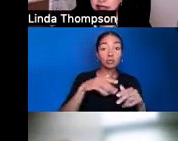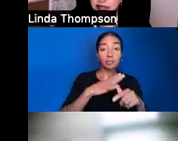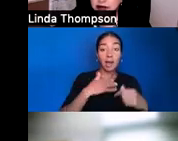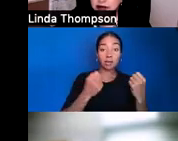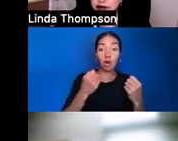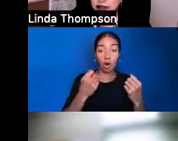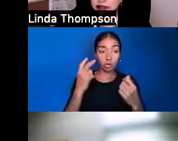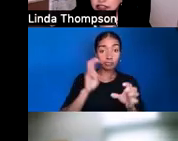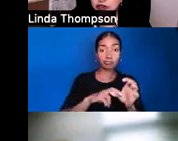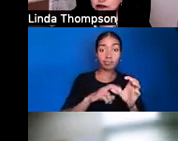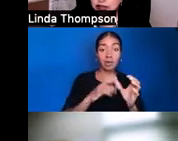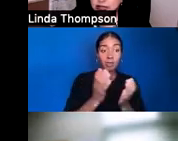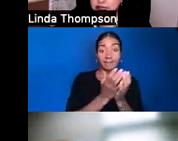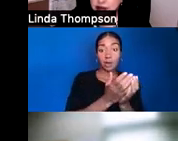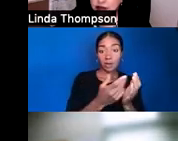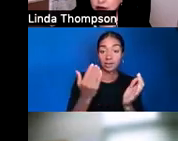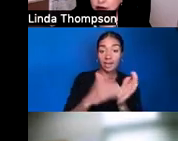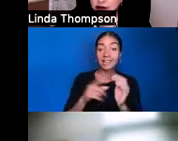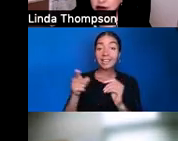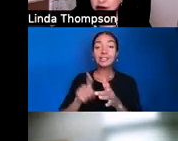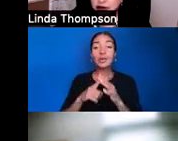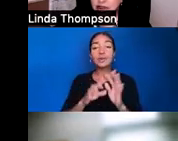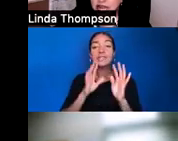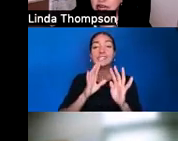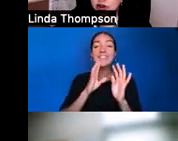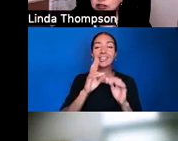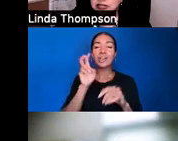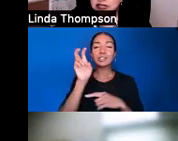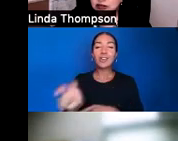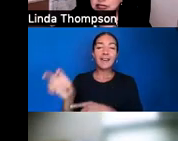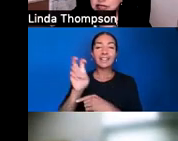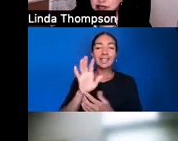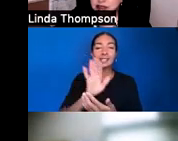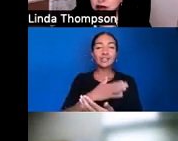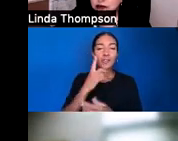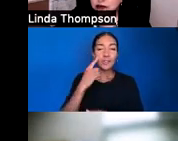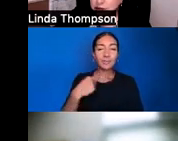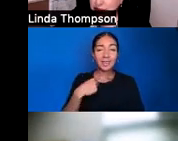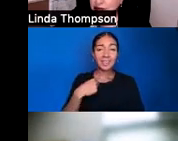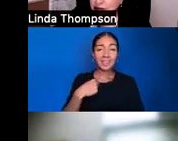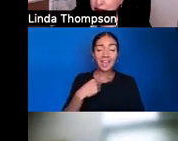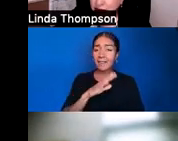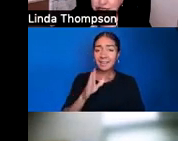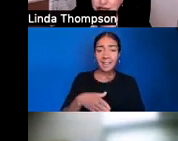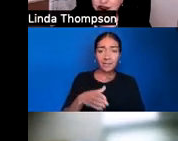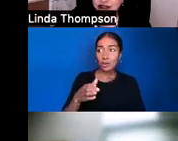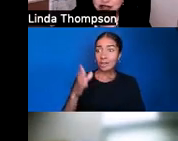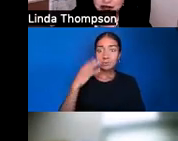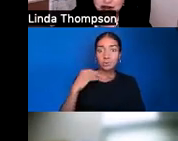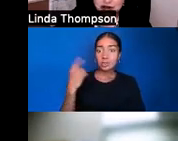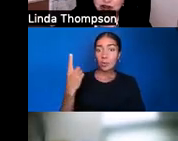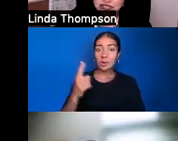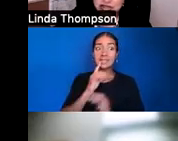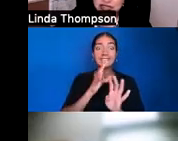started singing the traveling song for me. And nobody's ever sang that for me. I was